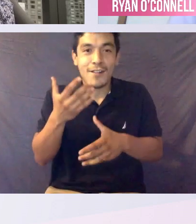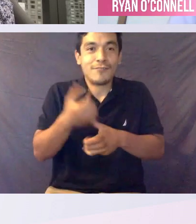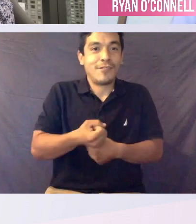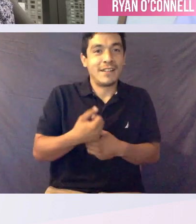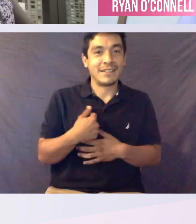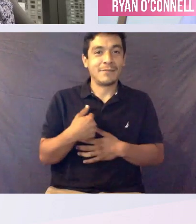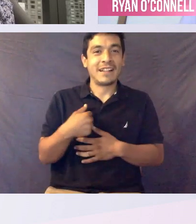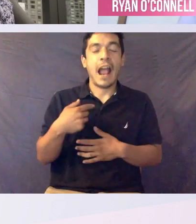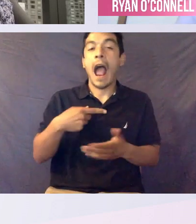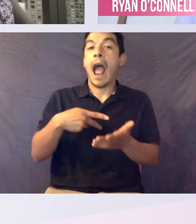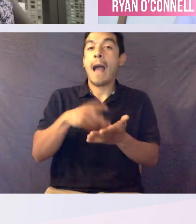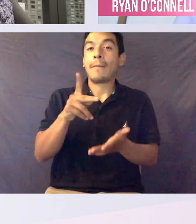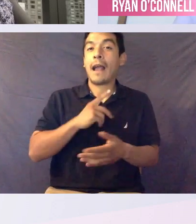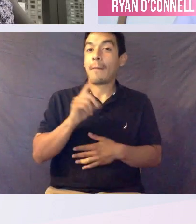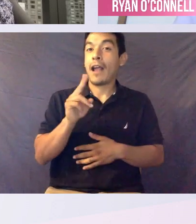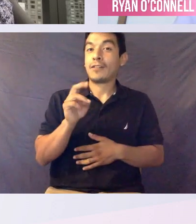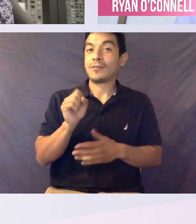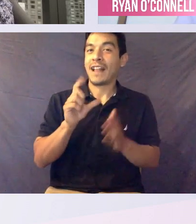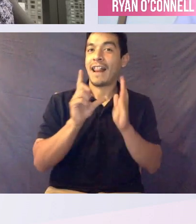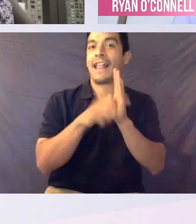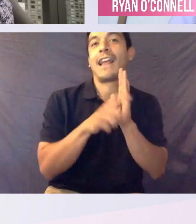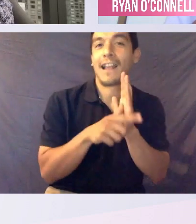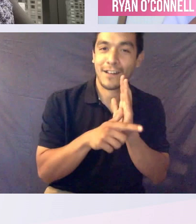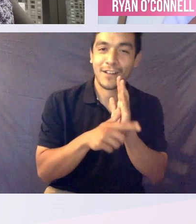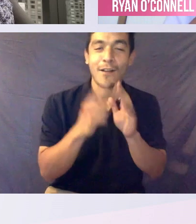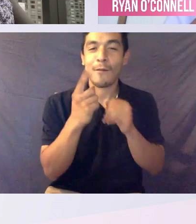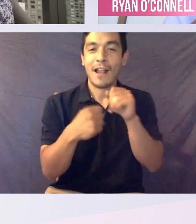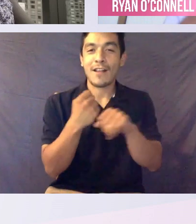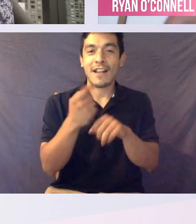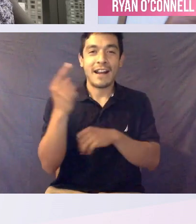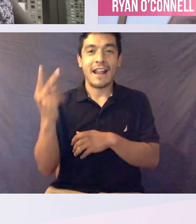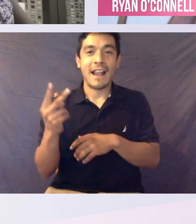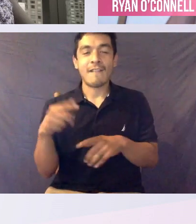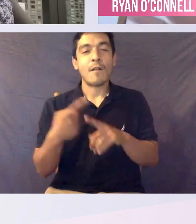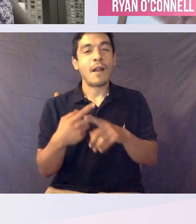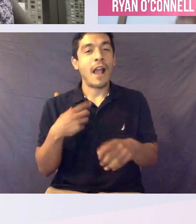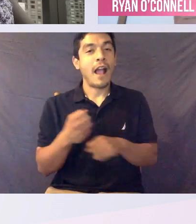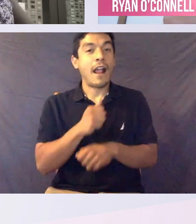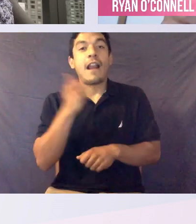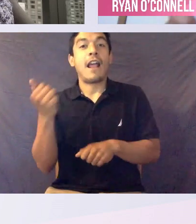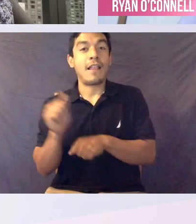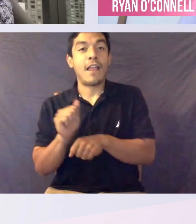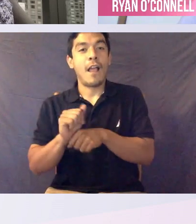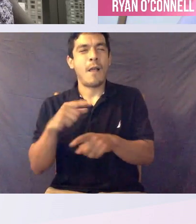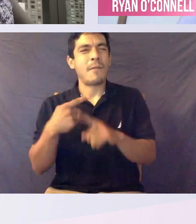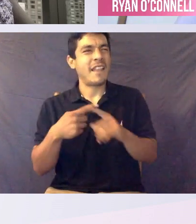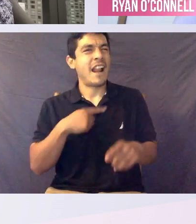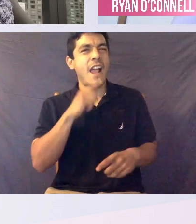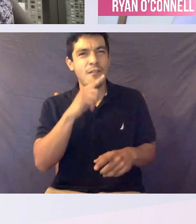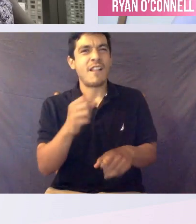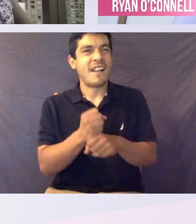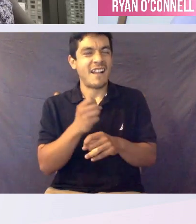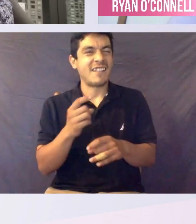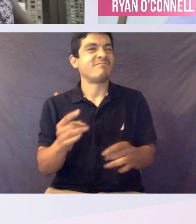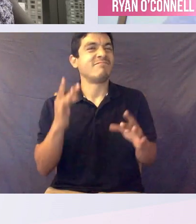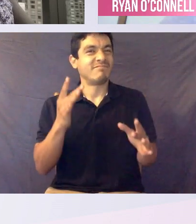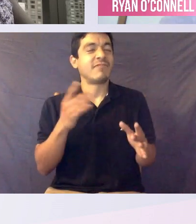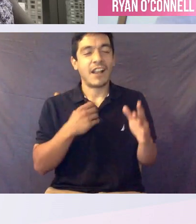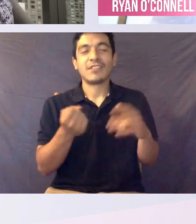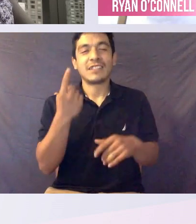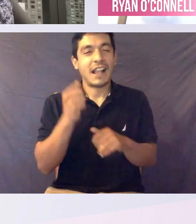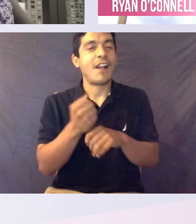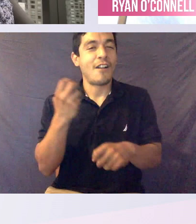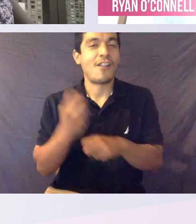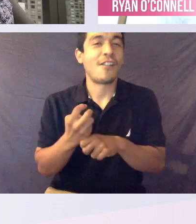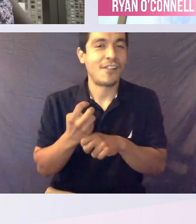dues later when it almost was a year and a half until after Awkward Route that I got another job. So then I really got a crash course into how hard it is.